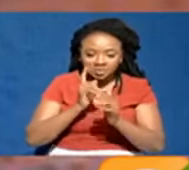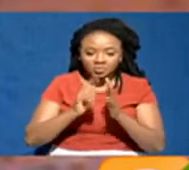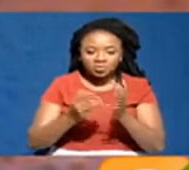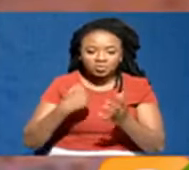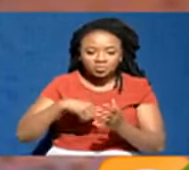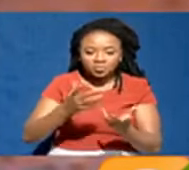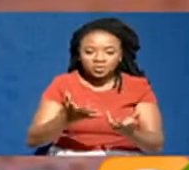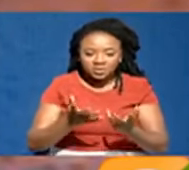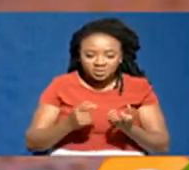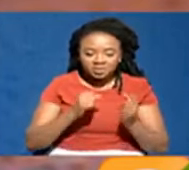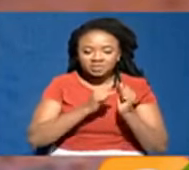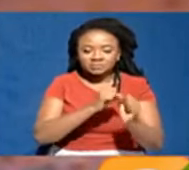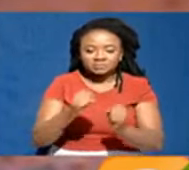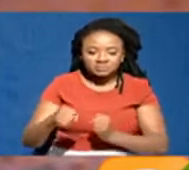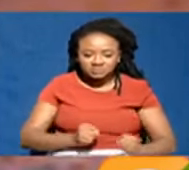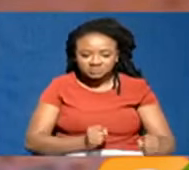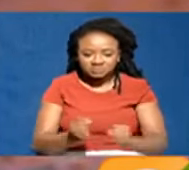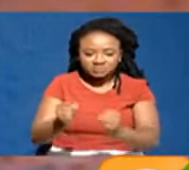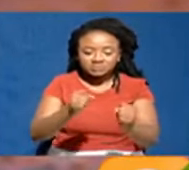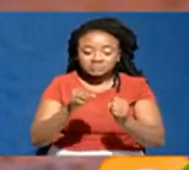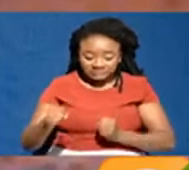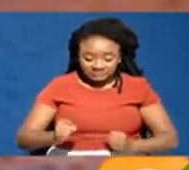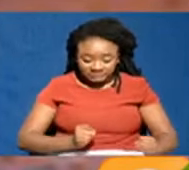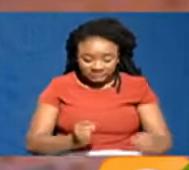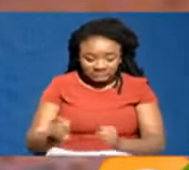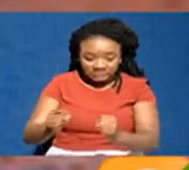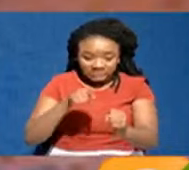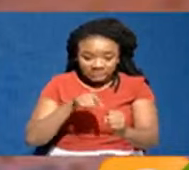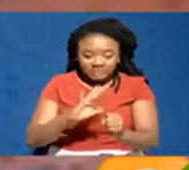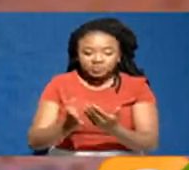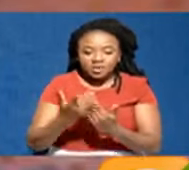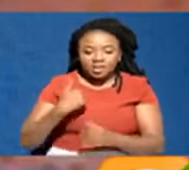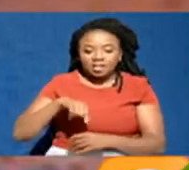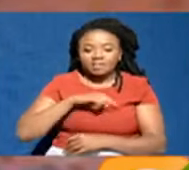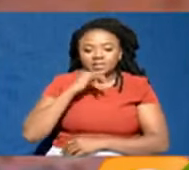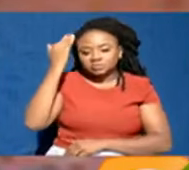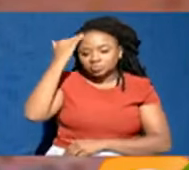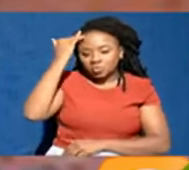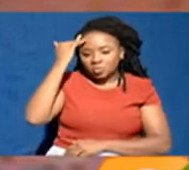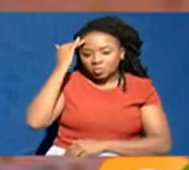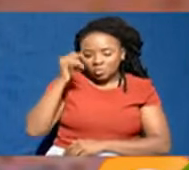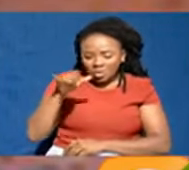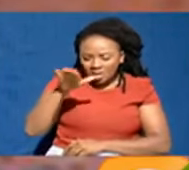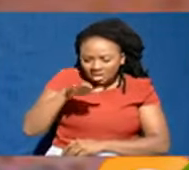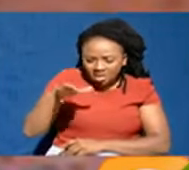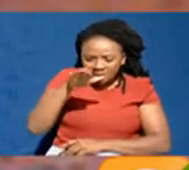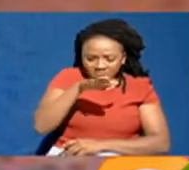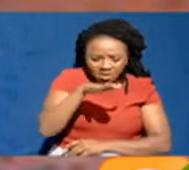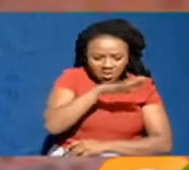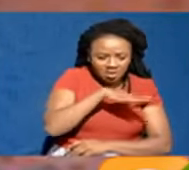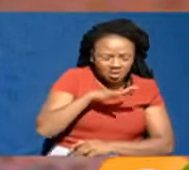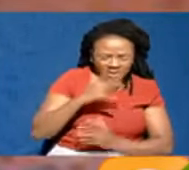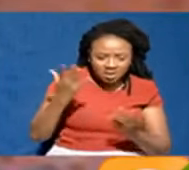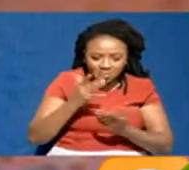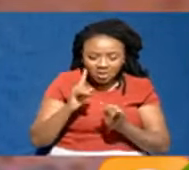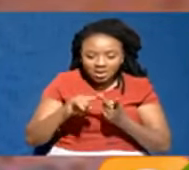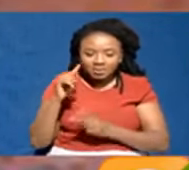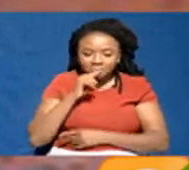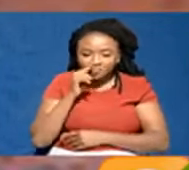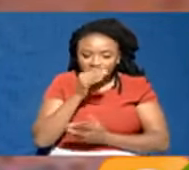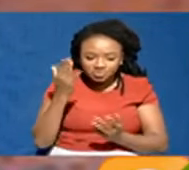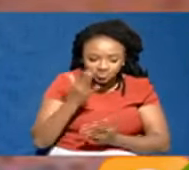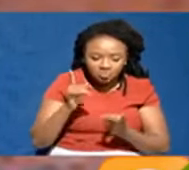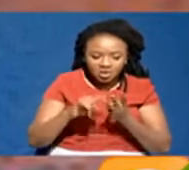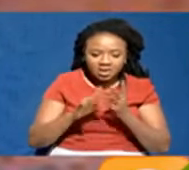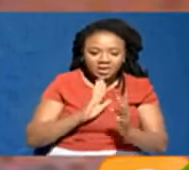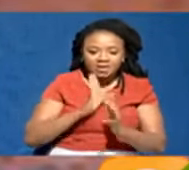need a strategy, a national strategy, that is able to then inform what are the areas, where are the risk factors, and what then are